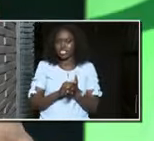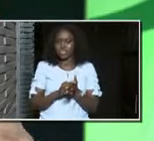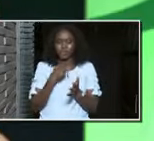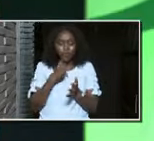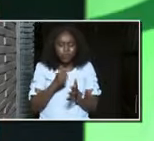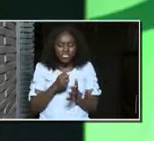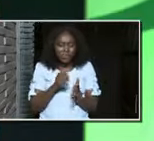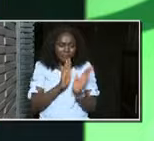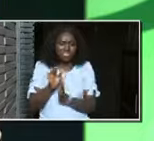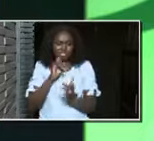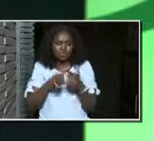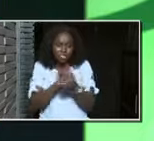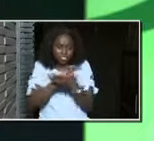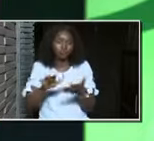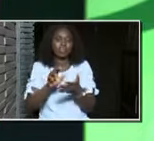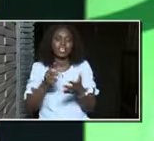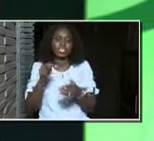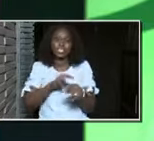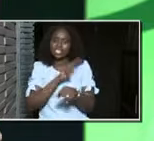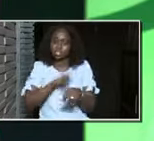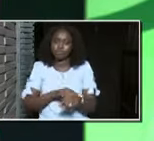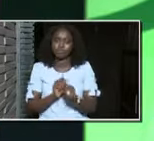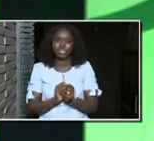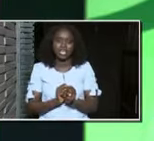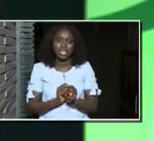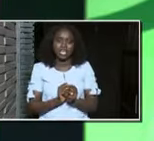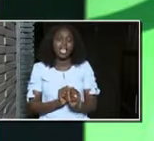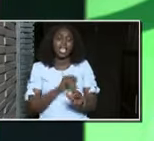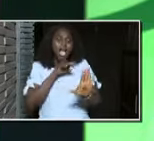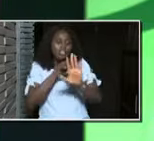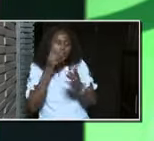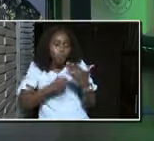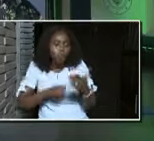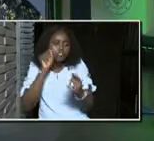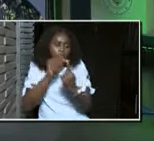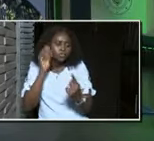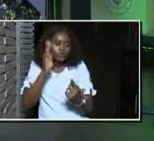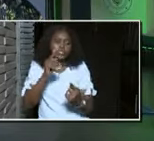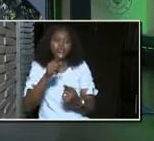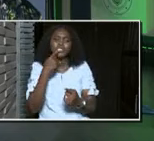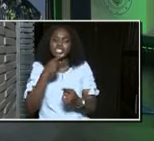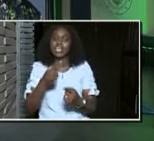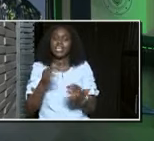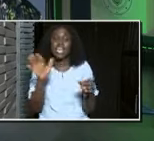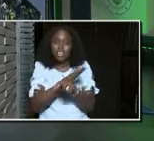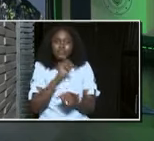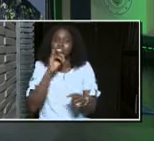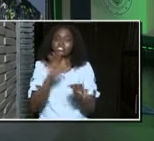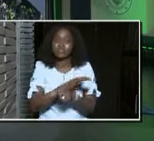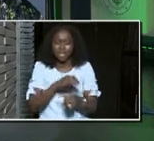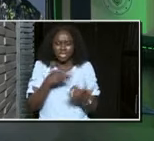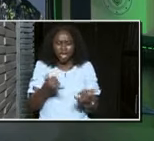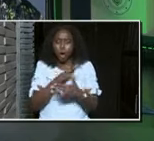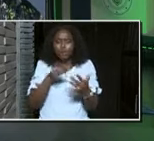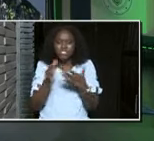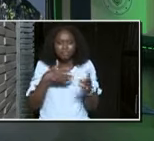nation? At what point will you say enough is enough? So those are critical issues Nigerians want to hear. And then